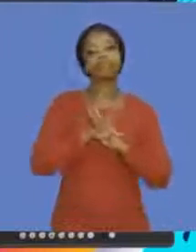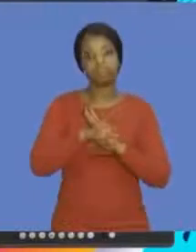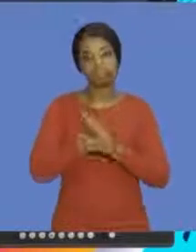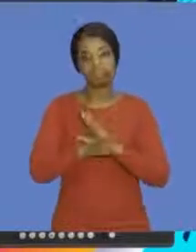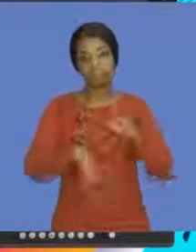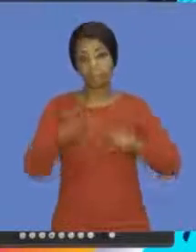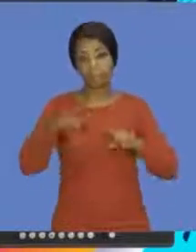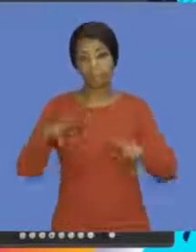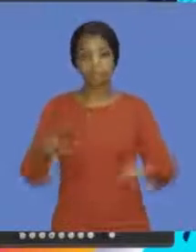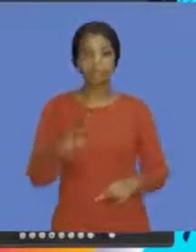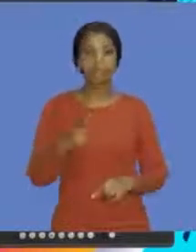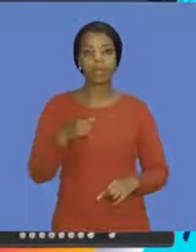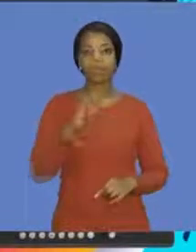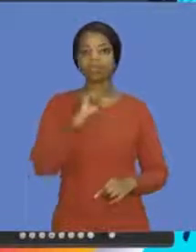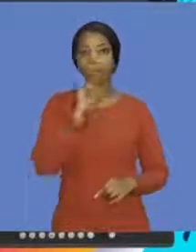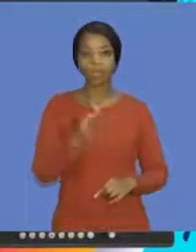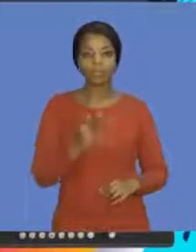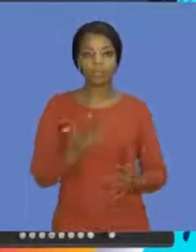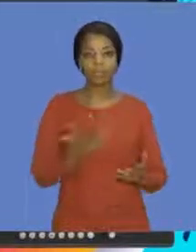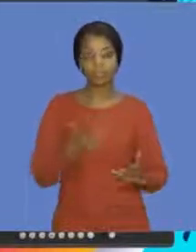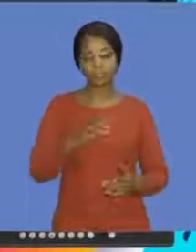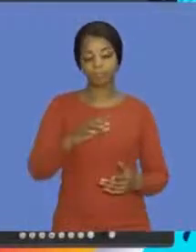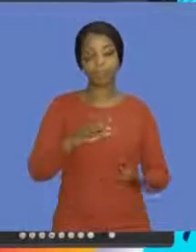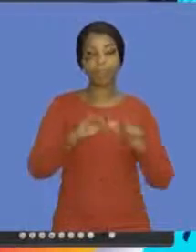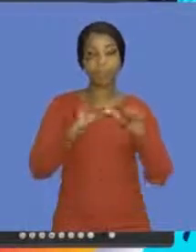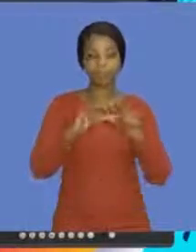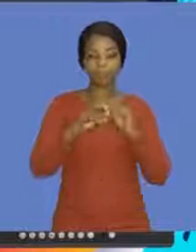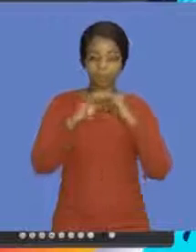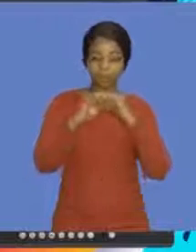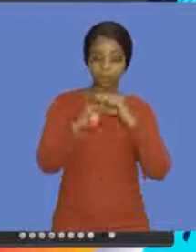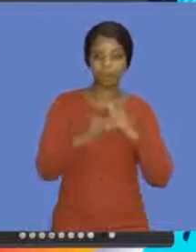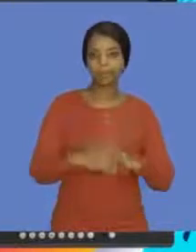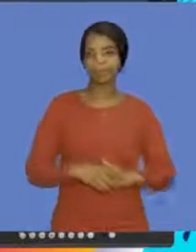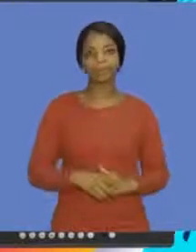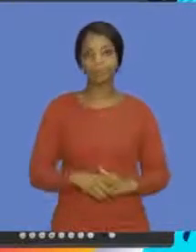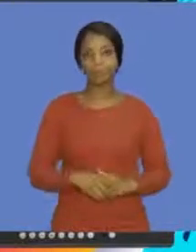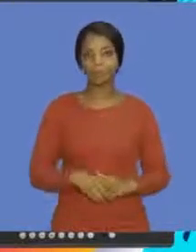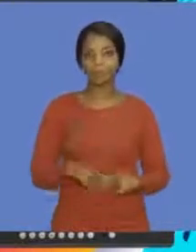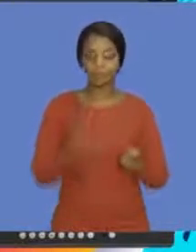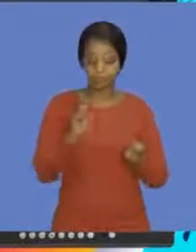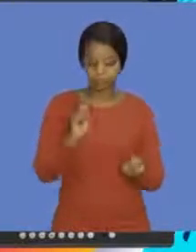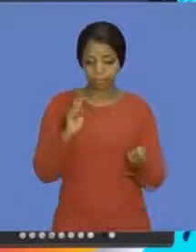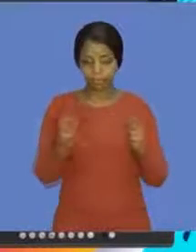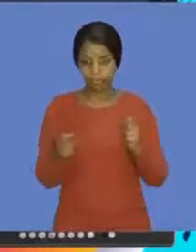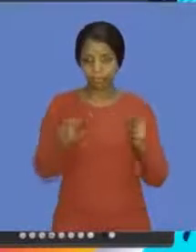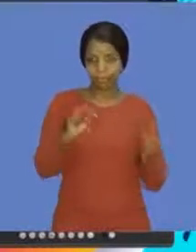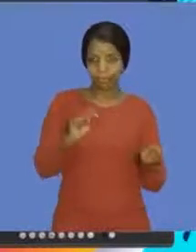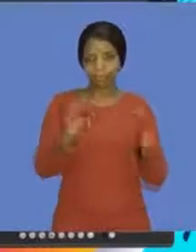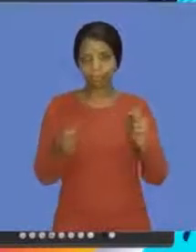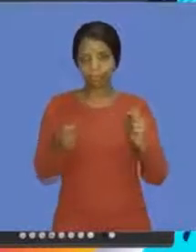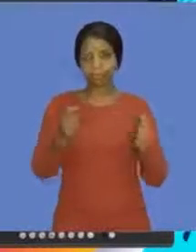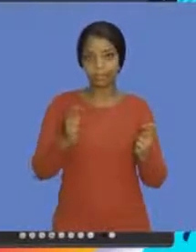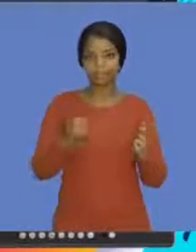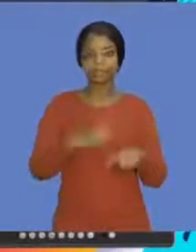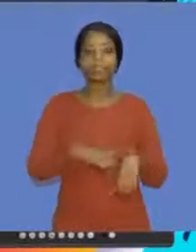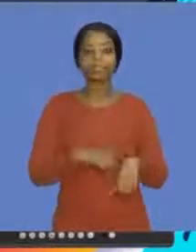not linear, it's not exponential, it's not also constant. So meaning what? it changes